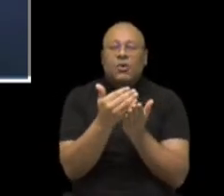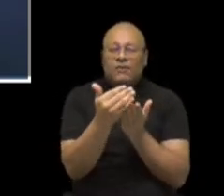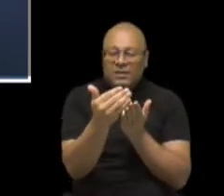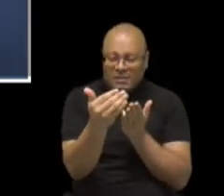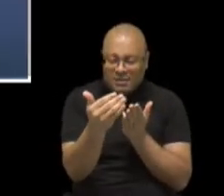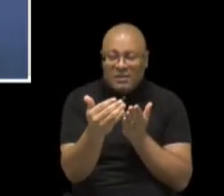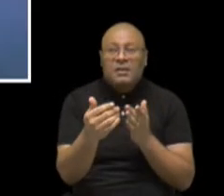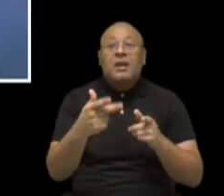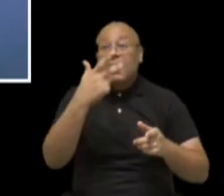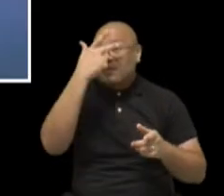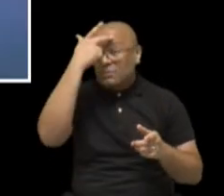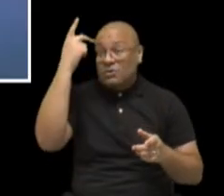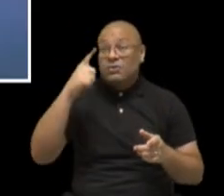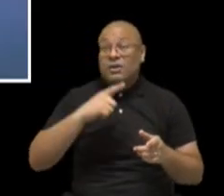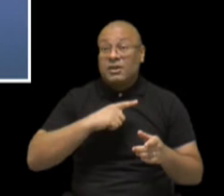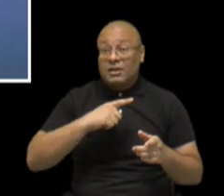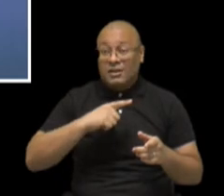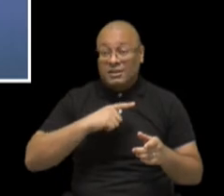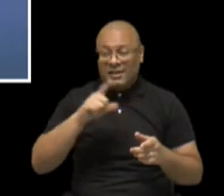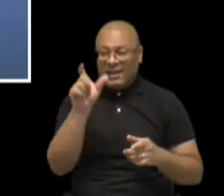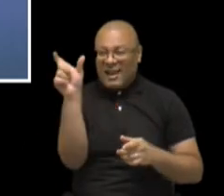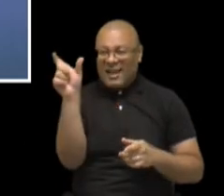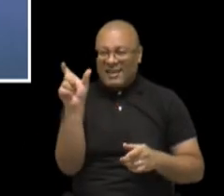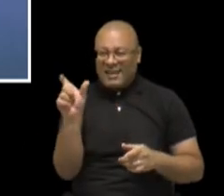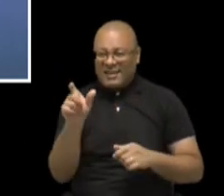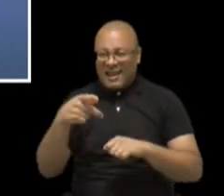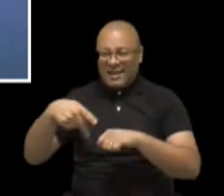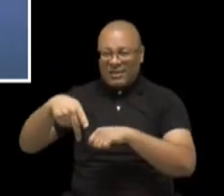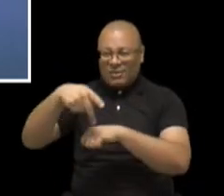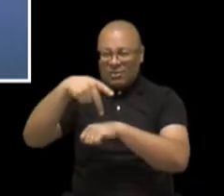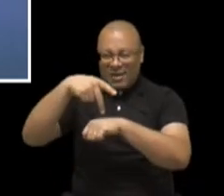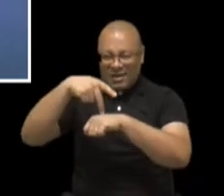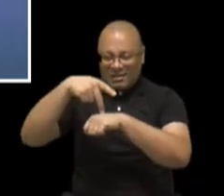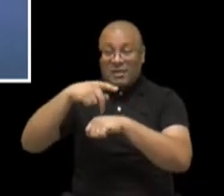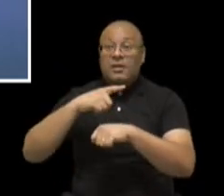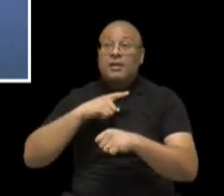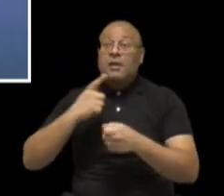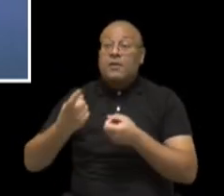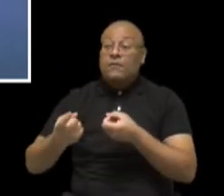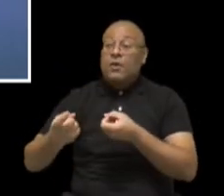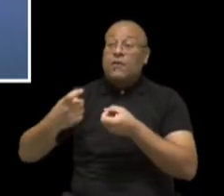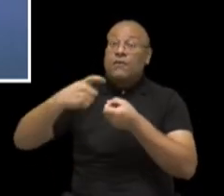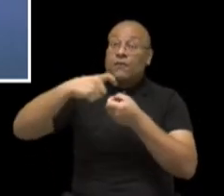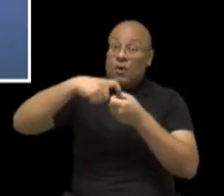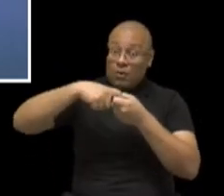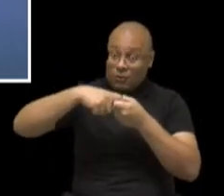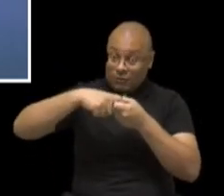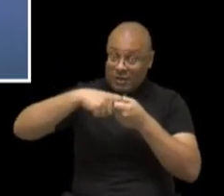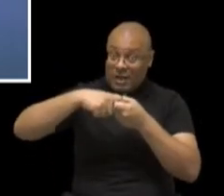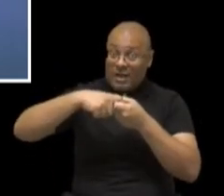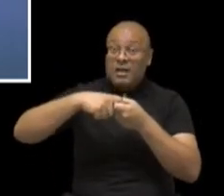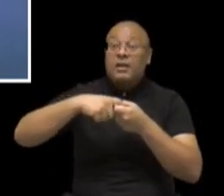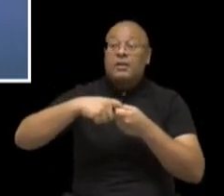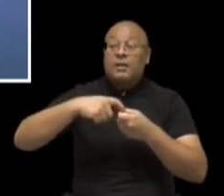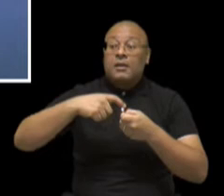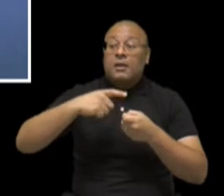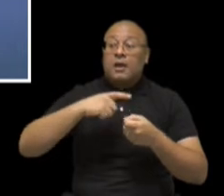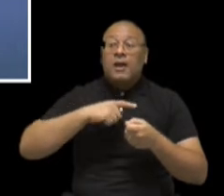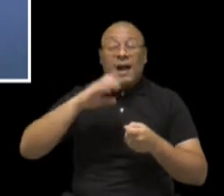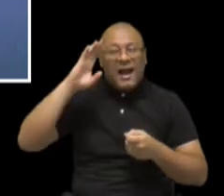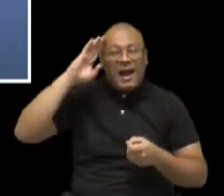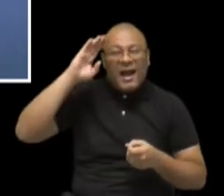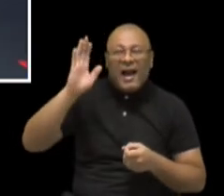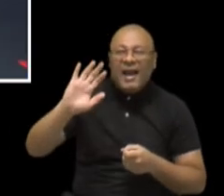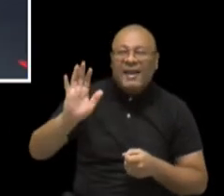estavam confinados há bastante tempo, ela estava me contando um pouco antes que eles vão voltar a ficar confinados. Então, hi Margherita!